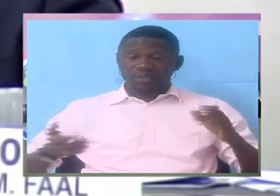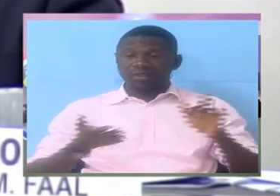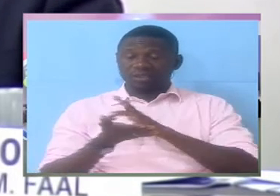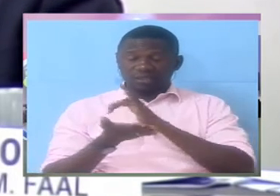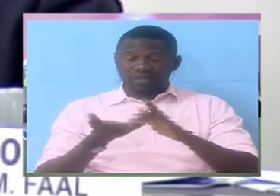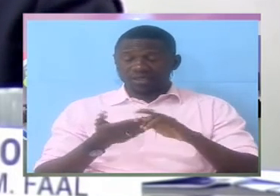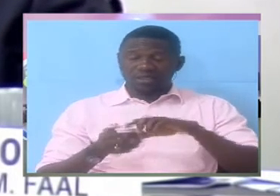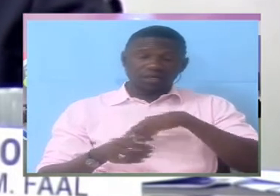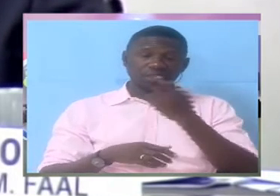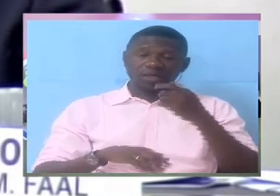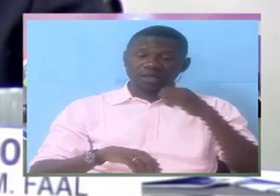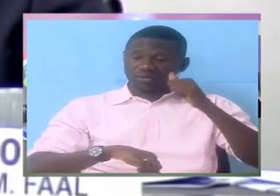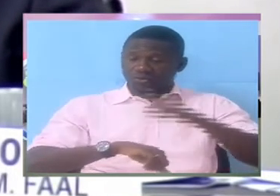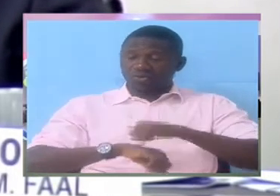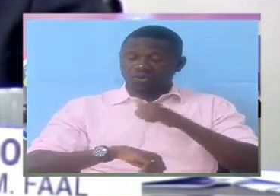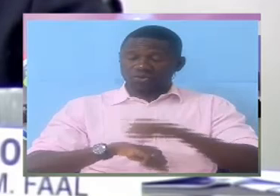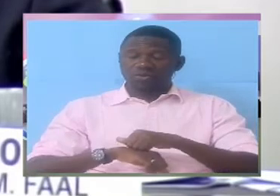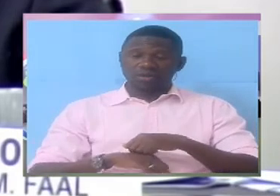there.